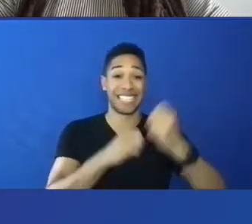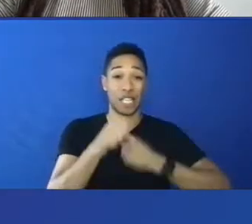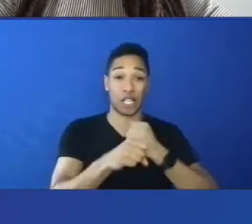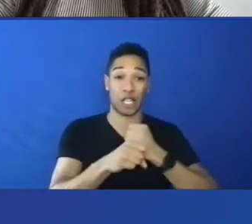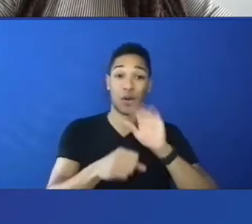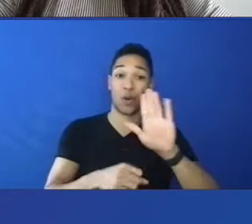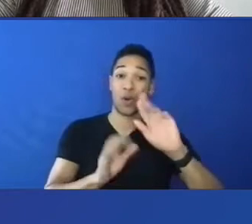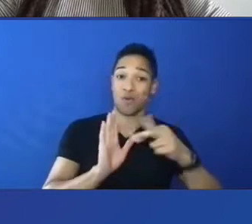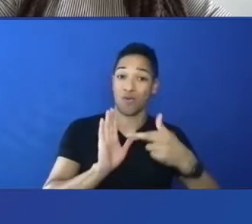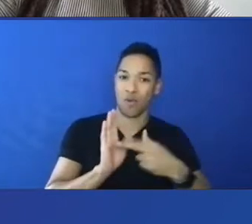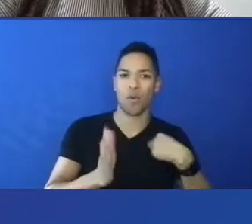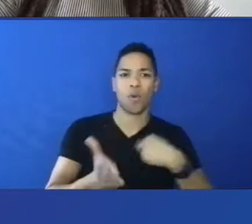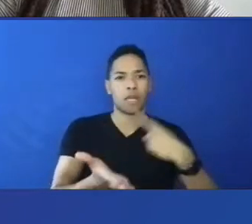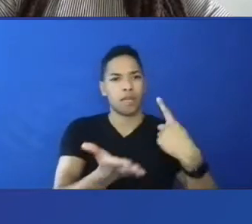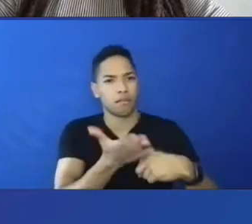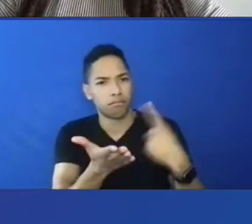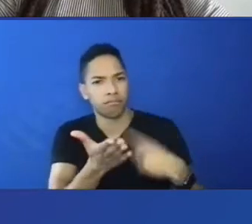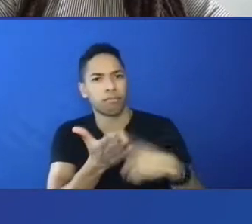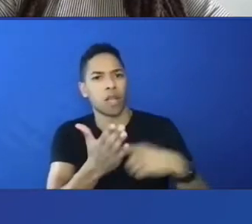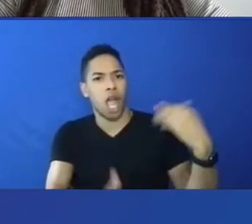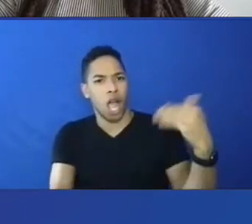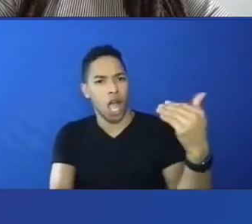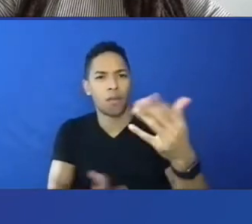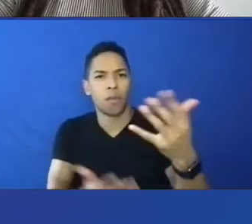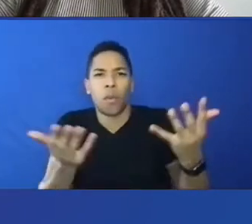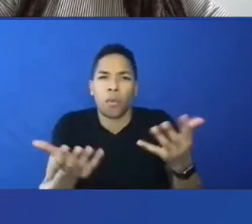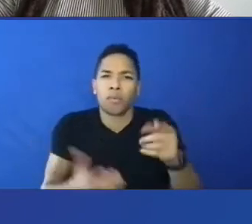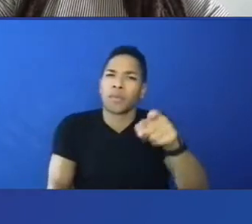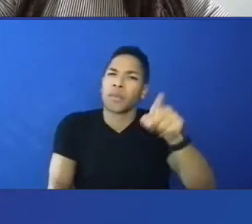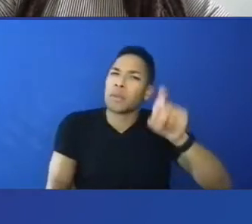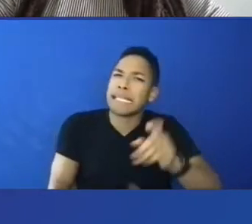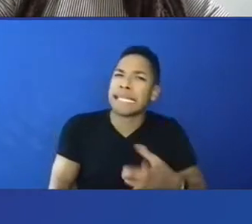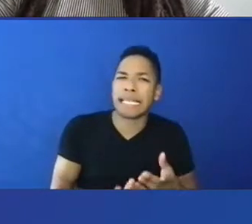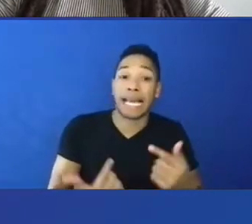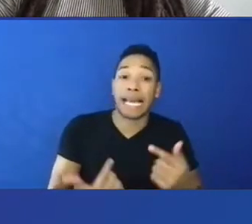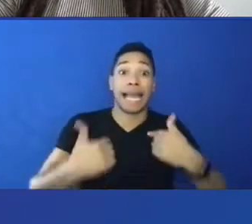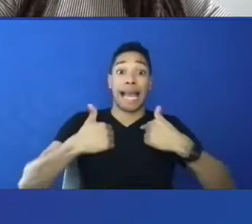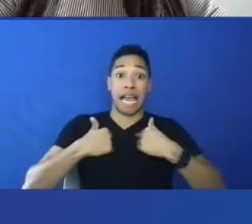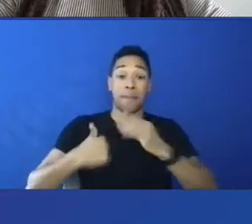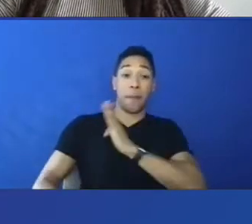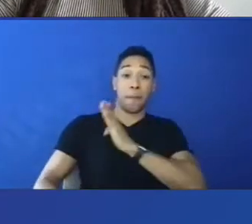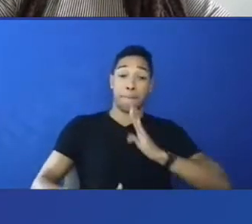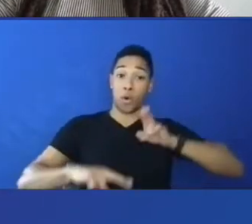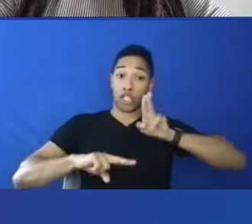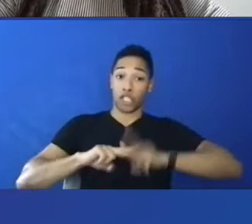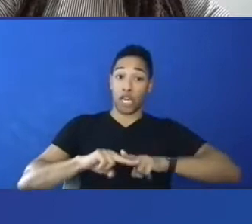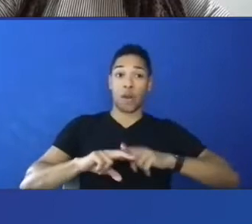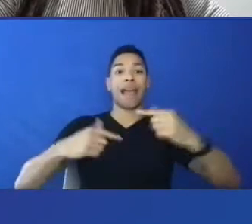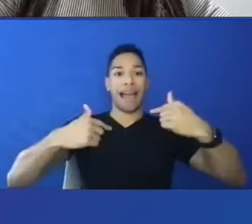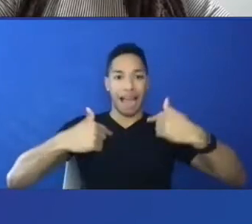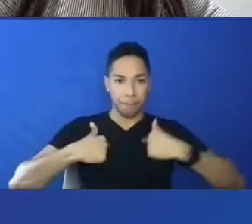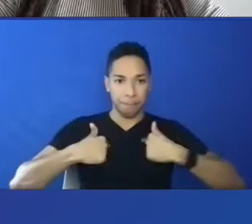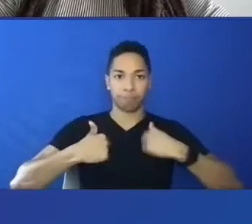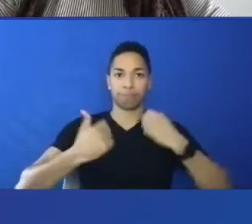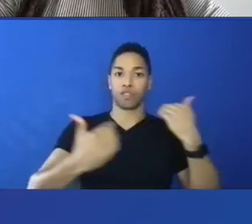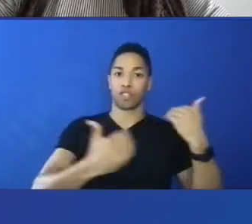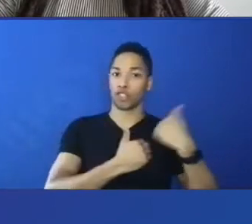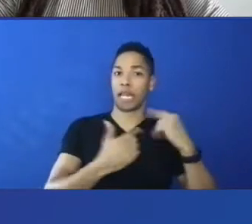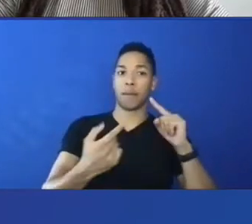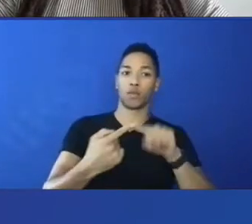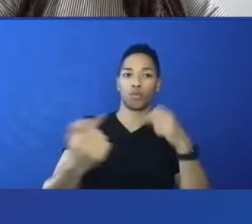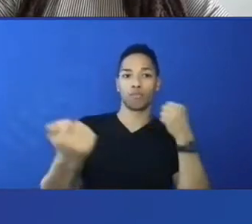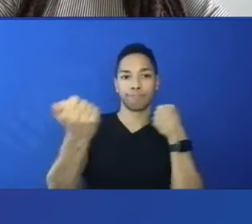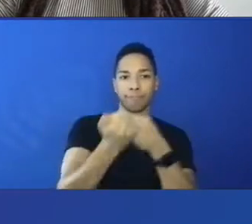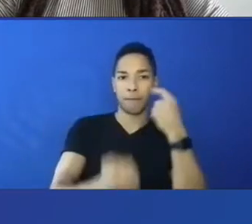about what do you need right now? As the board chair, I am your advocate in front